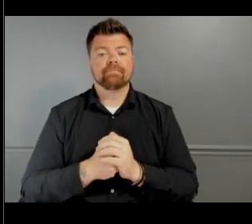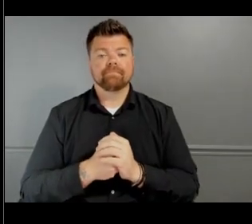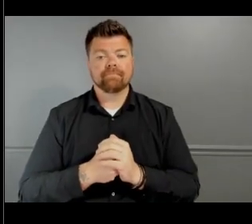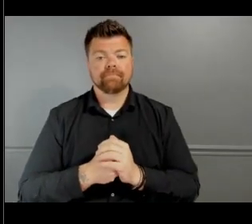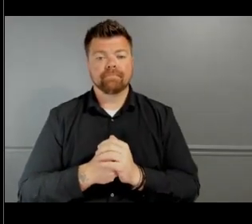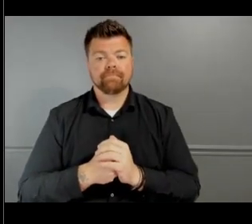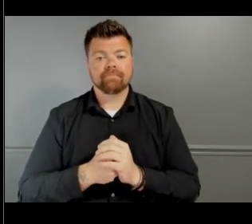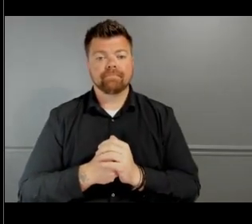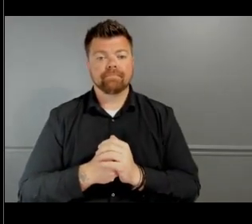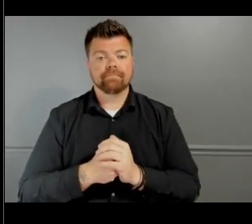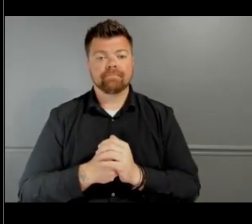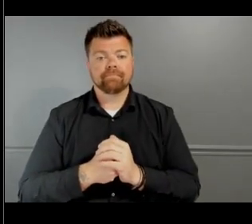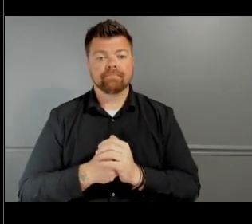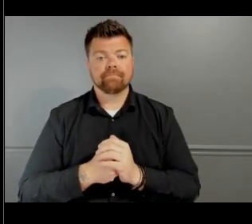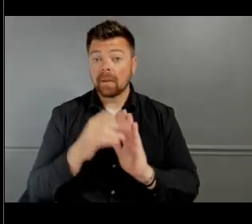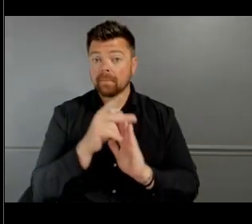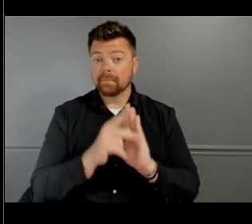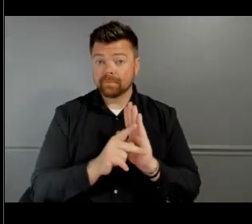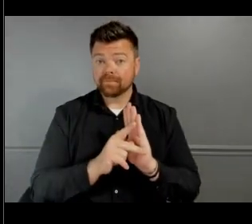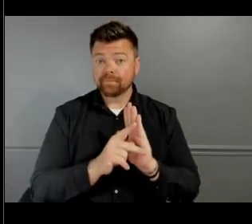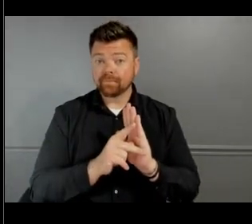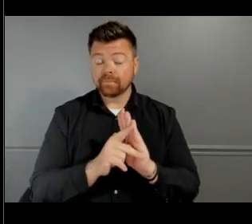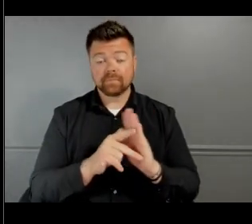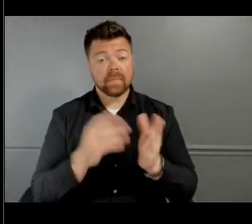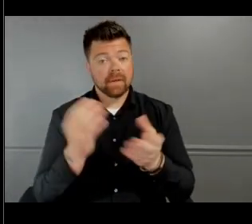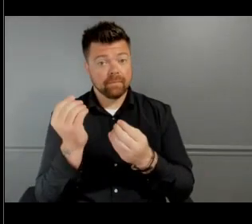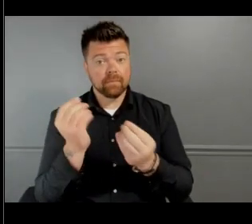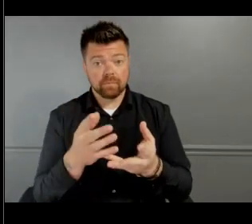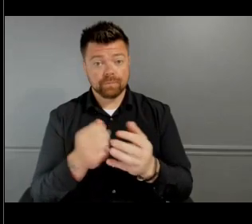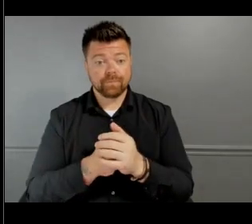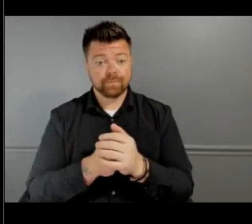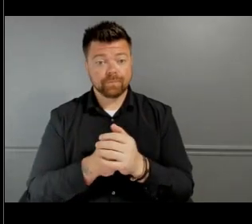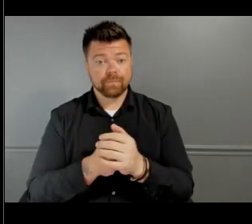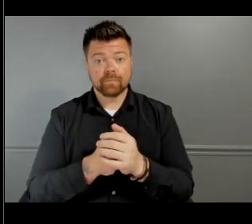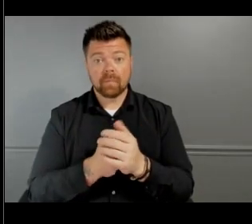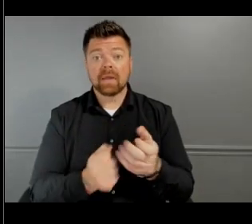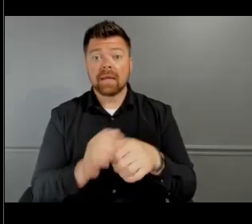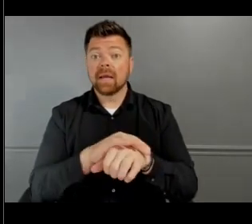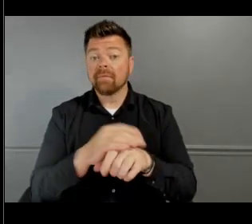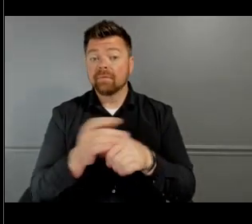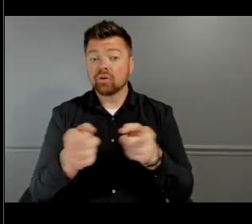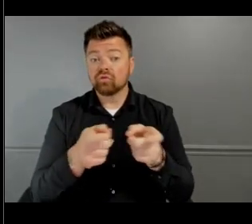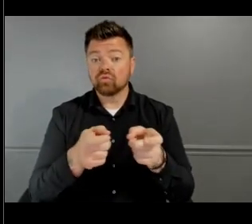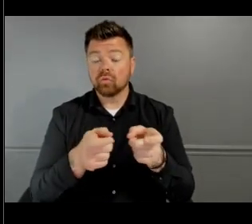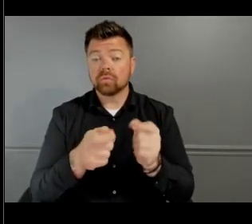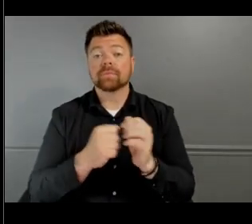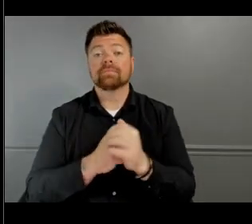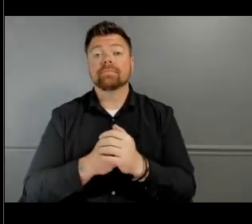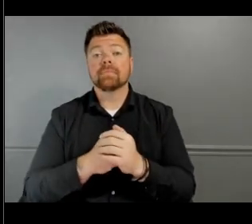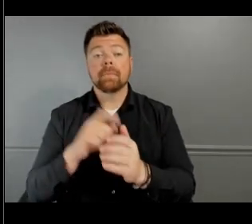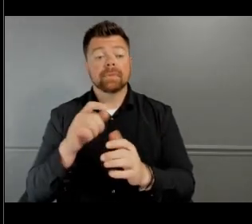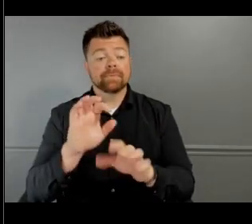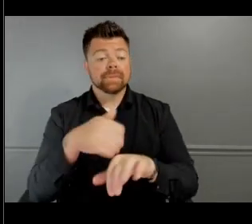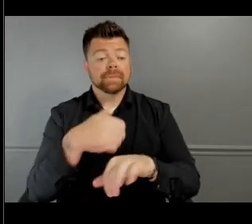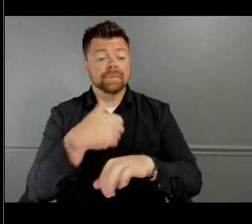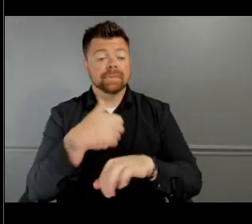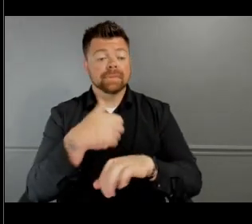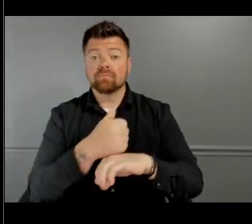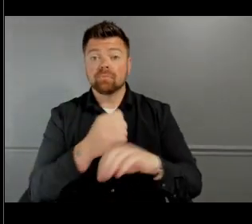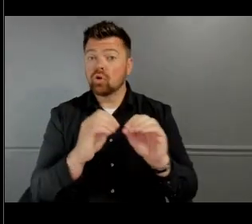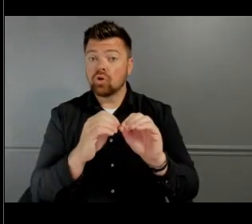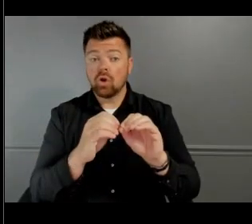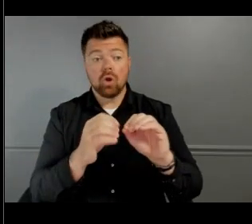The guidelines state that covered controls must be mounted no